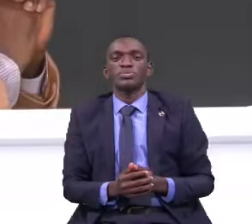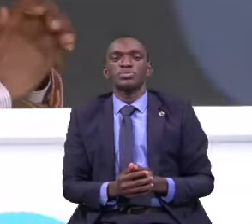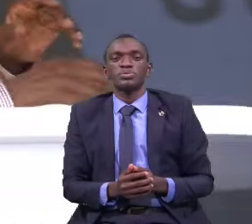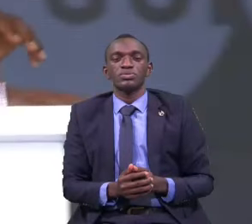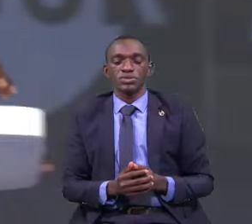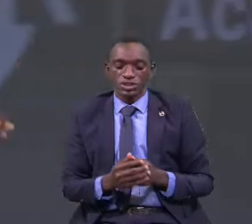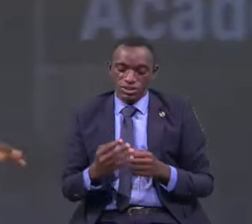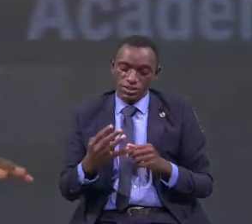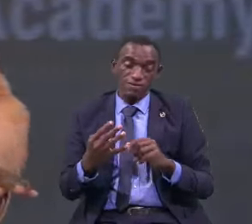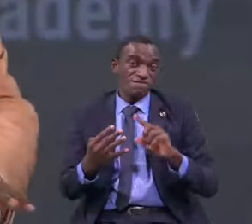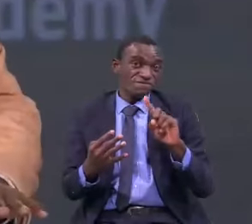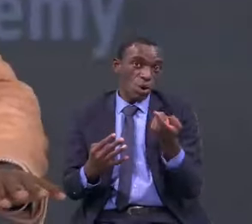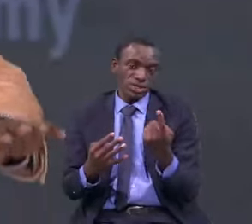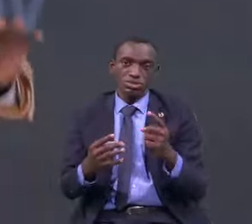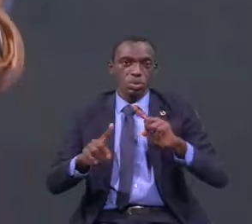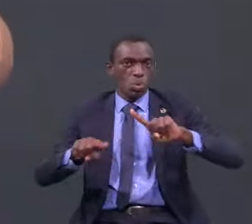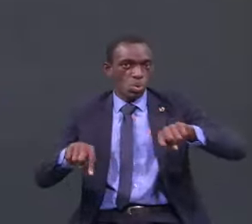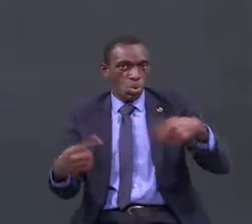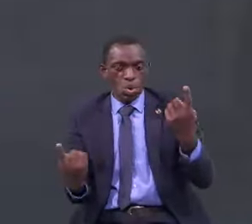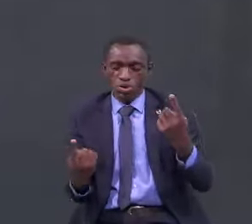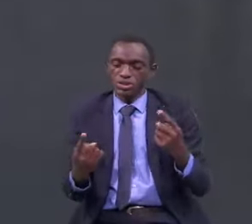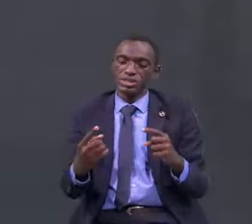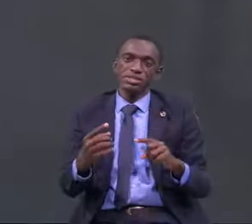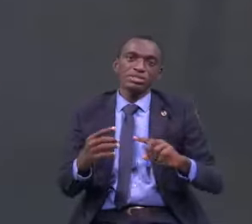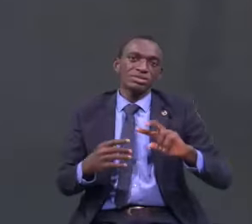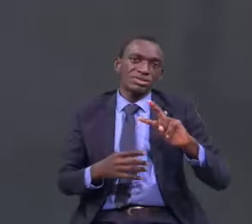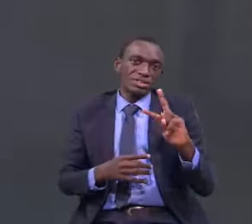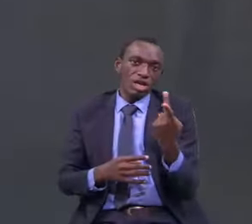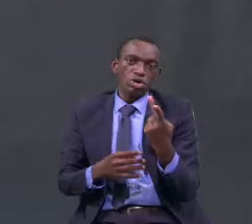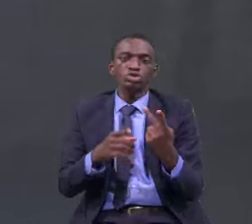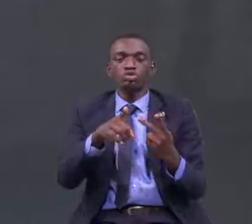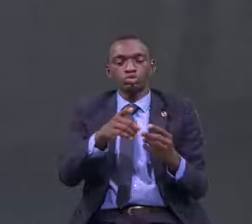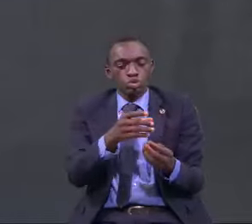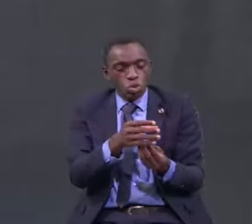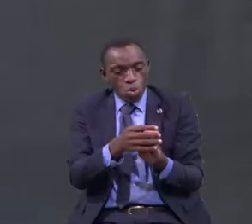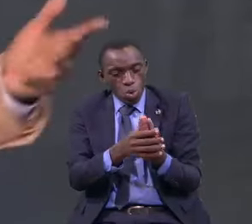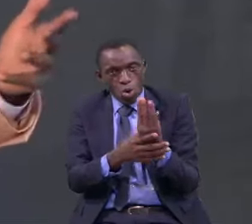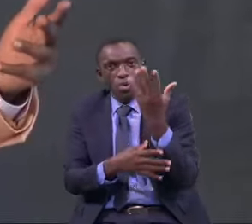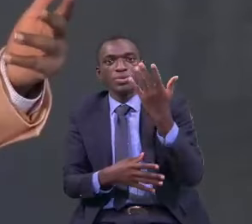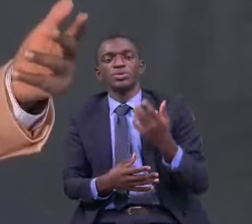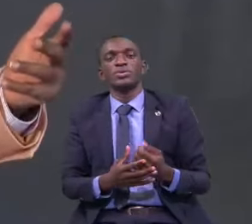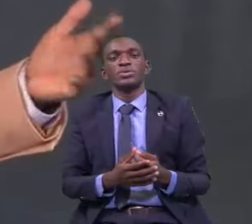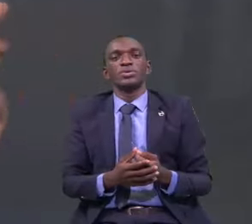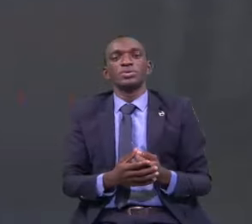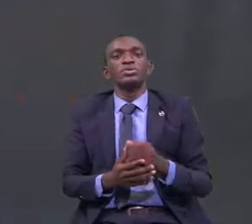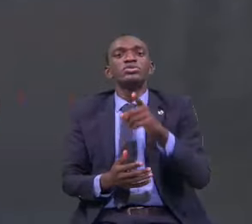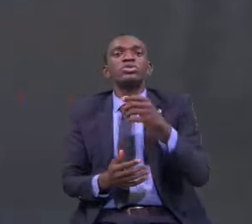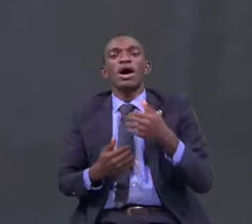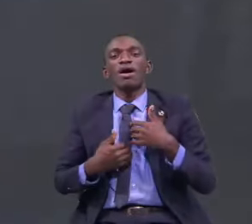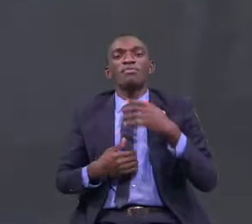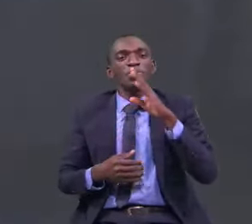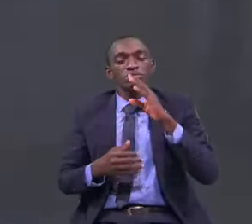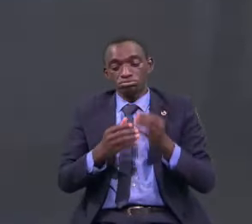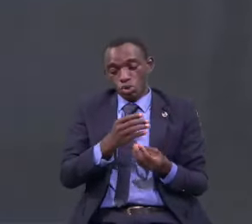Number two, you grow. You grow. You have been growing before